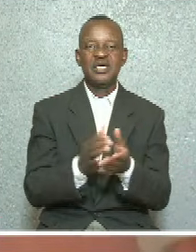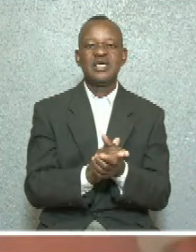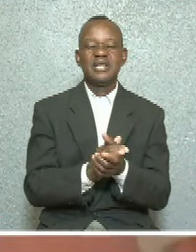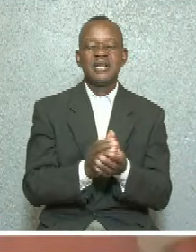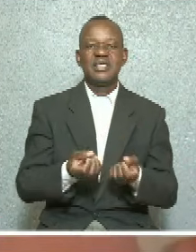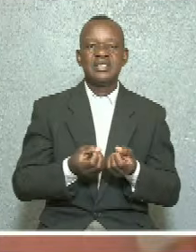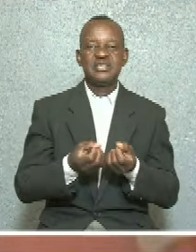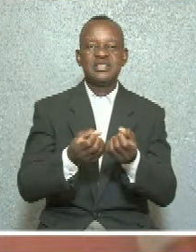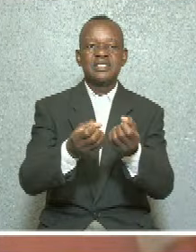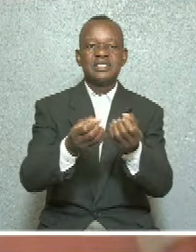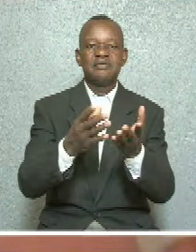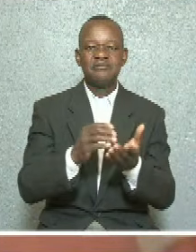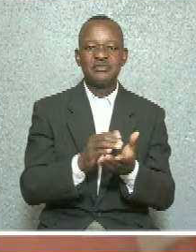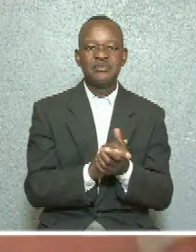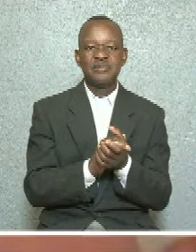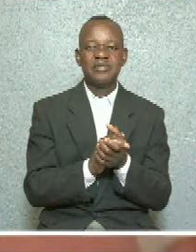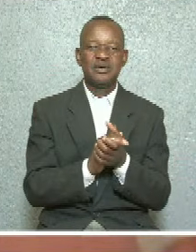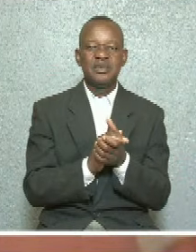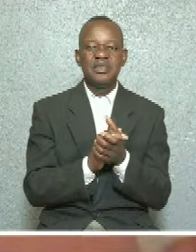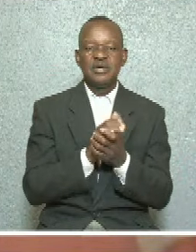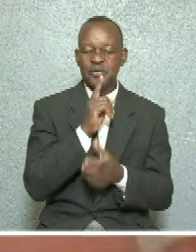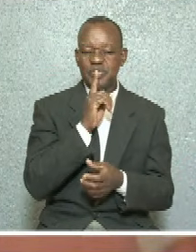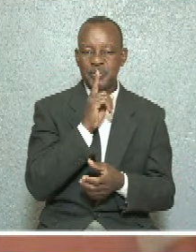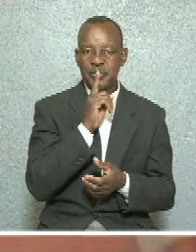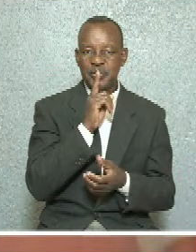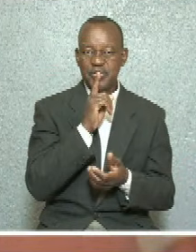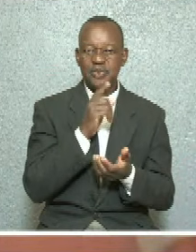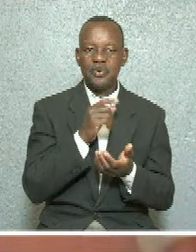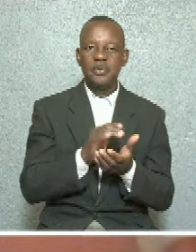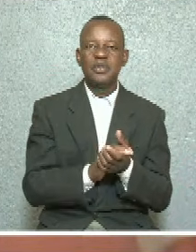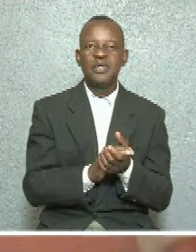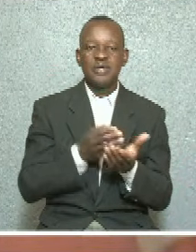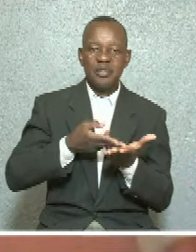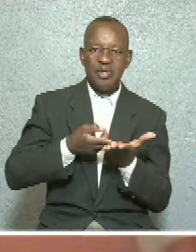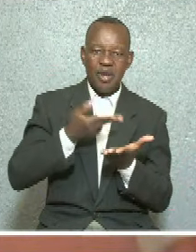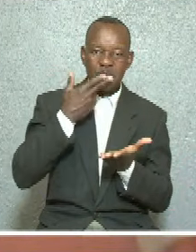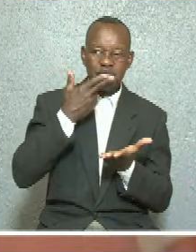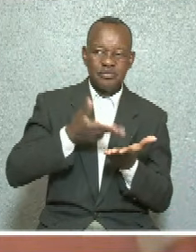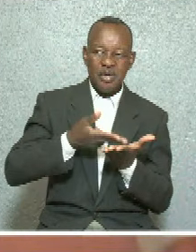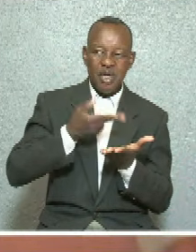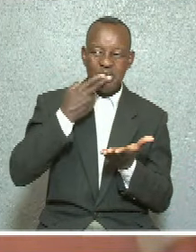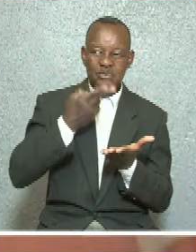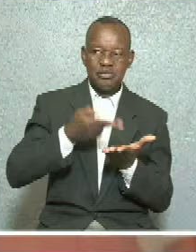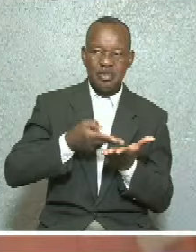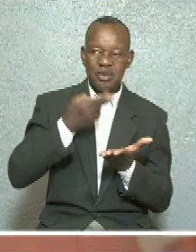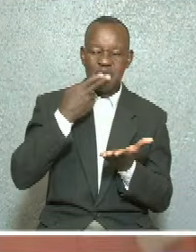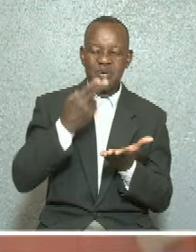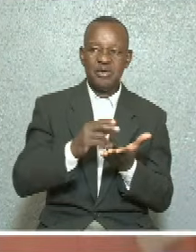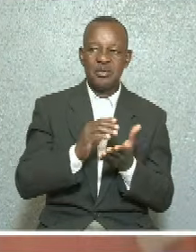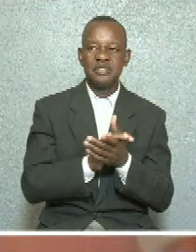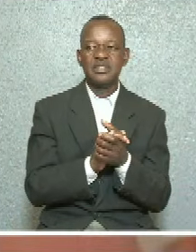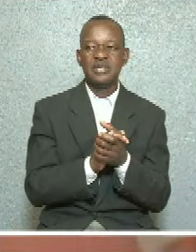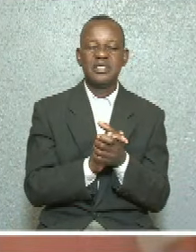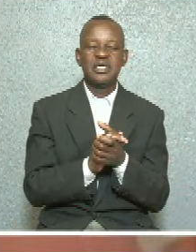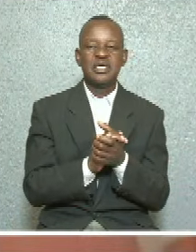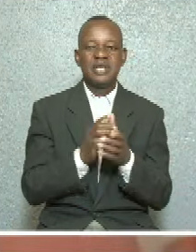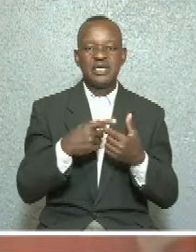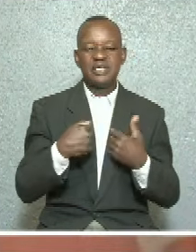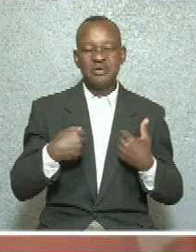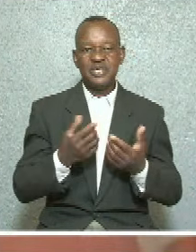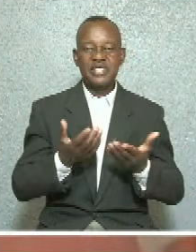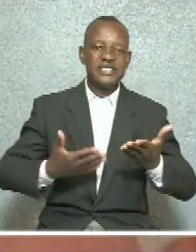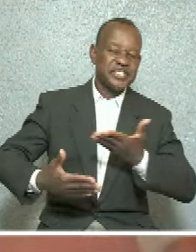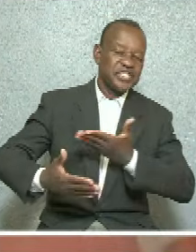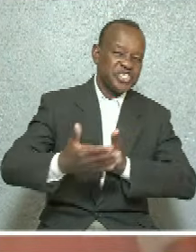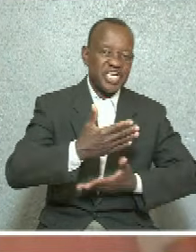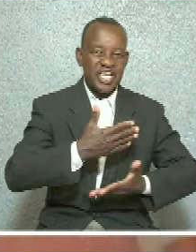academic support? Can we provide exposure through different experiences in our life skills program? Can we go out there and